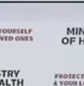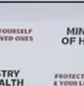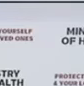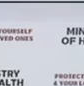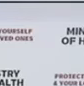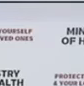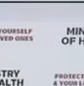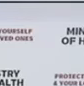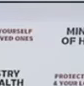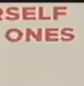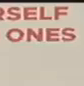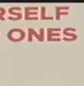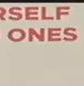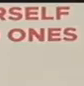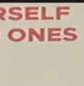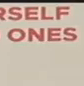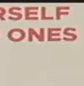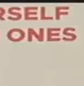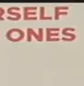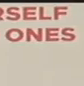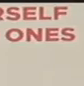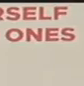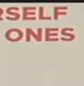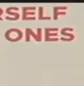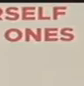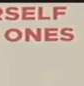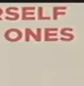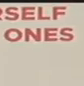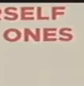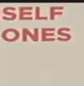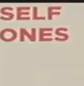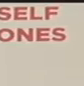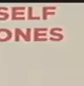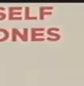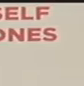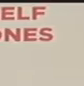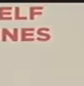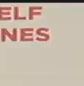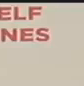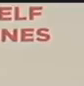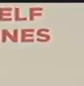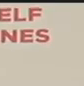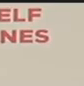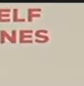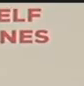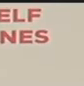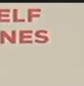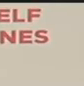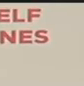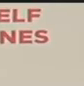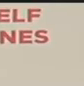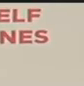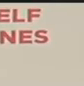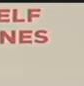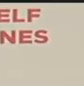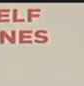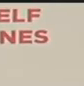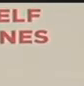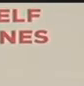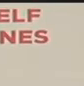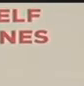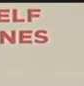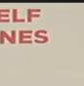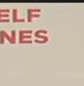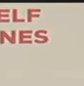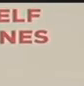media and members of the viewing and listening public. The clinical update for the day ended March 2nd at 4 p.m.